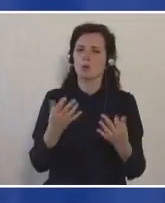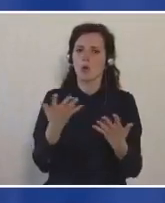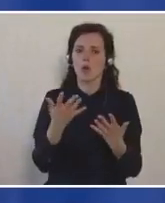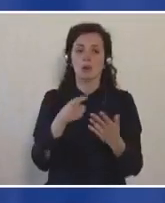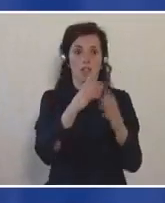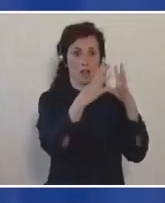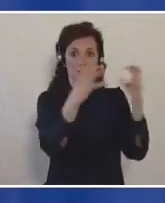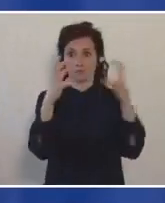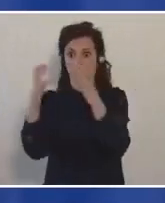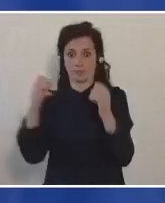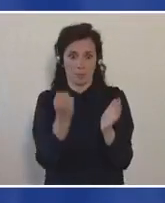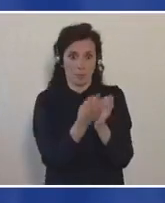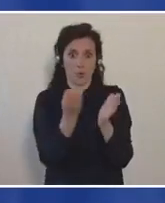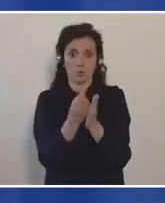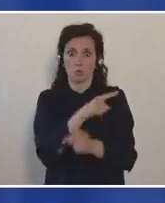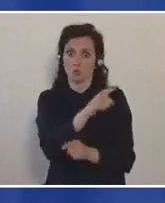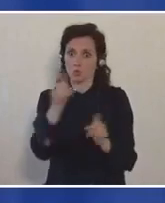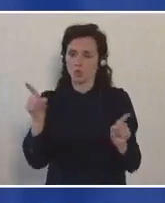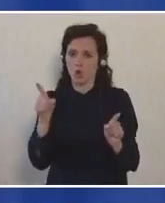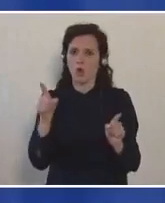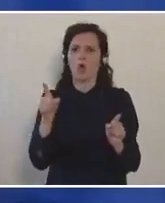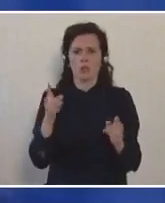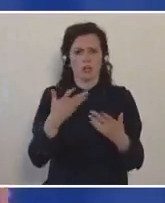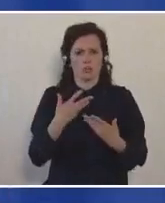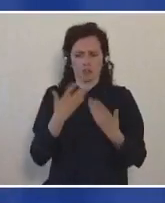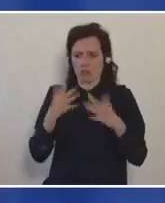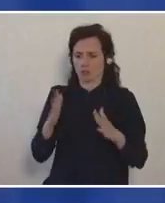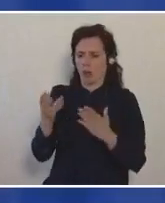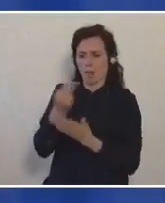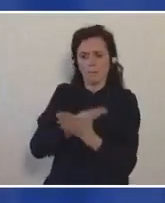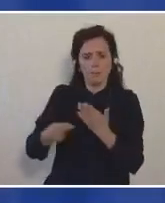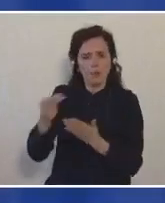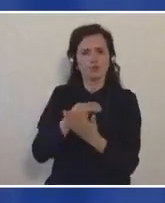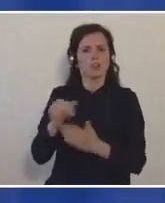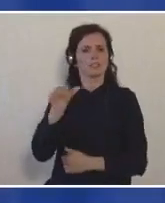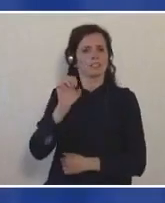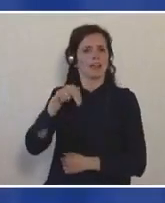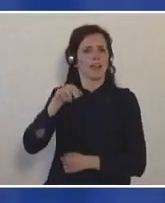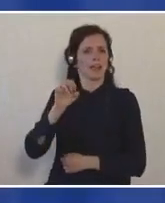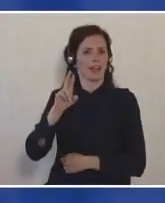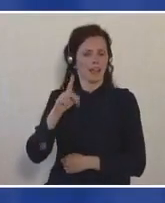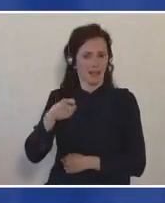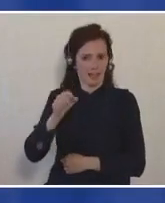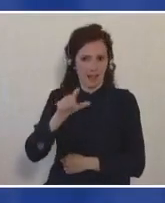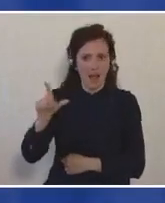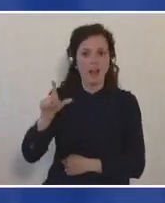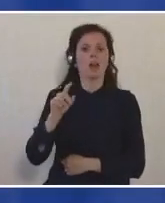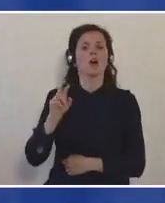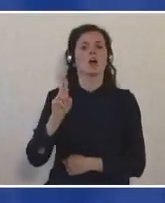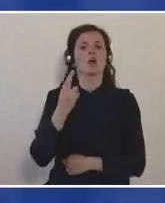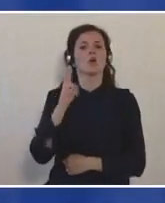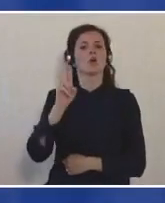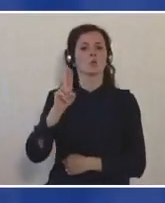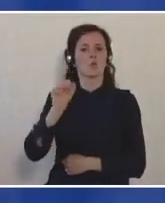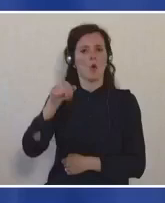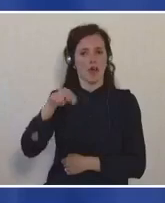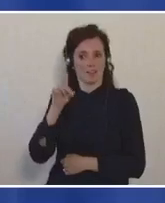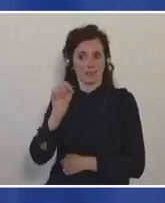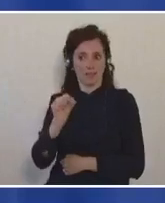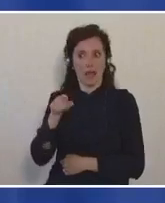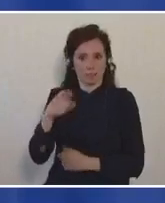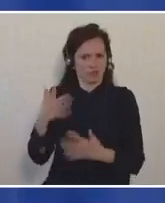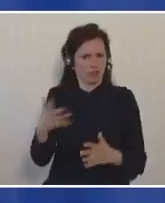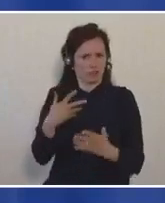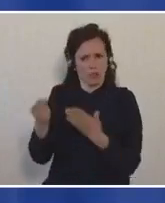or Senegal. Rwanda is also interesting. And I want to be very clear, it's also about bringing mRNA